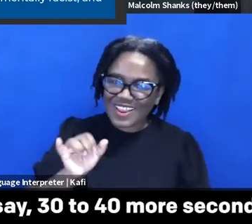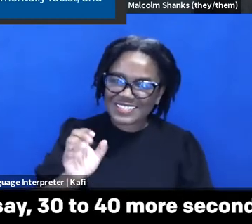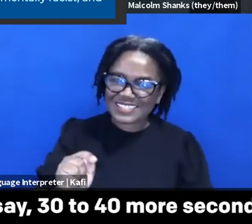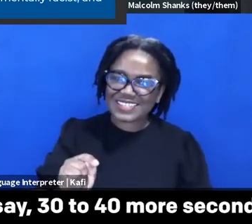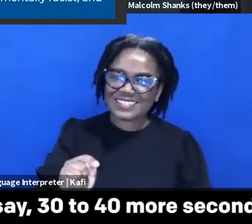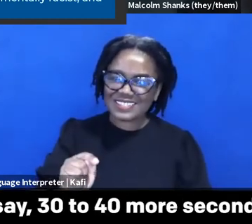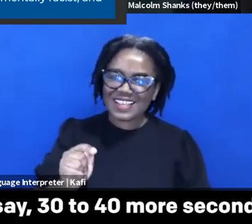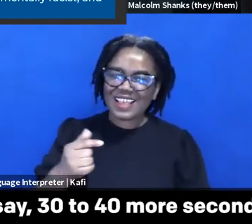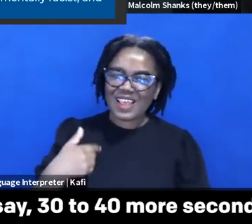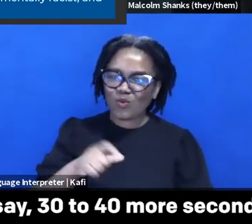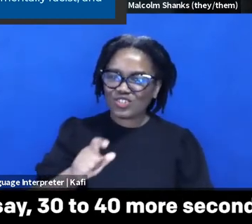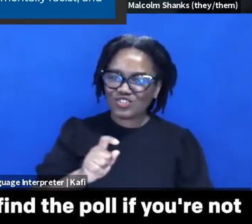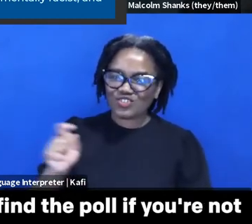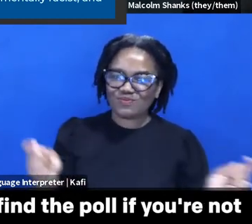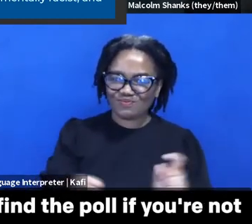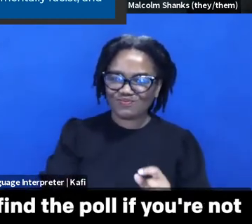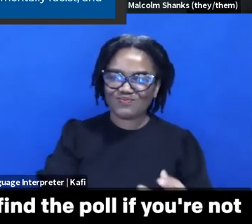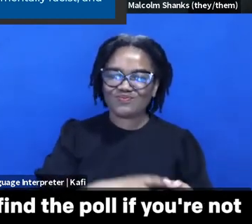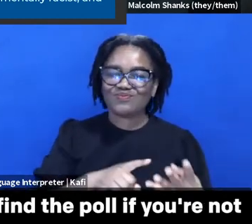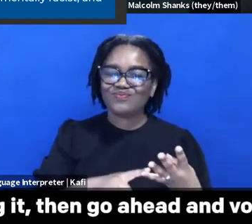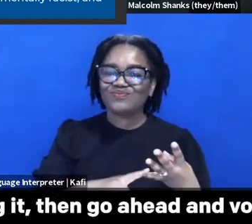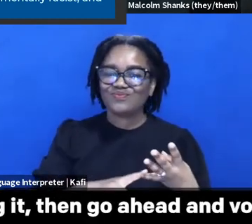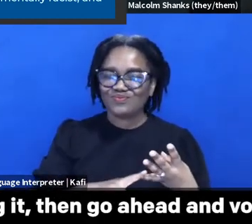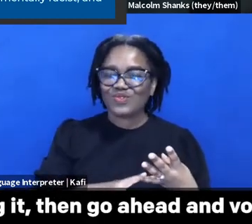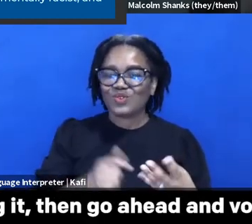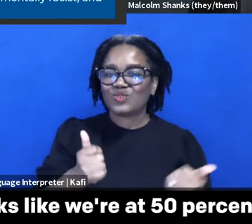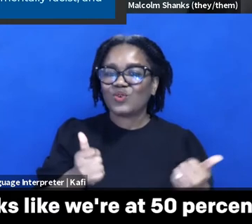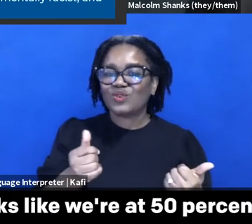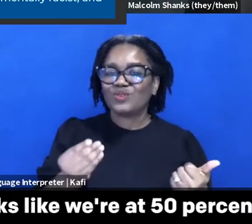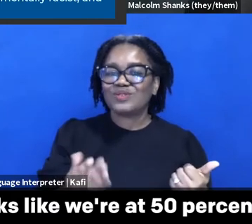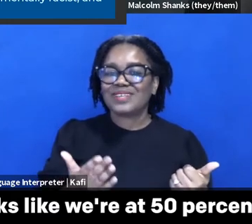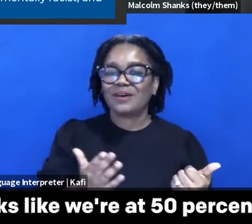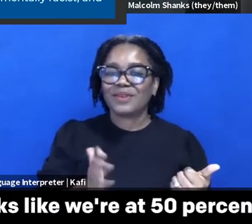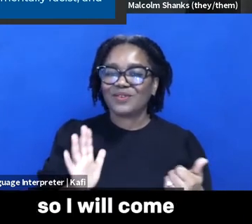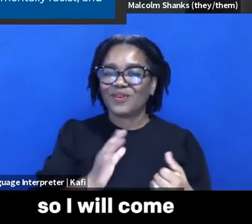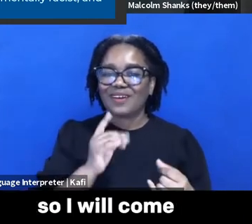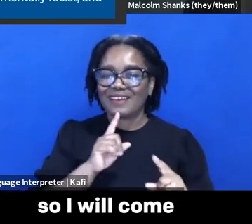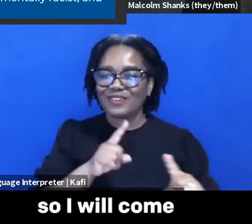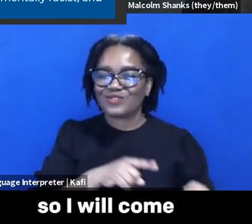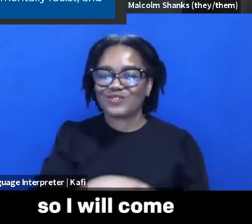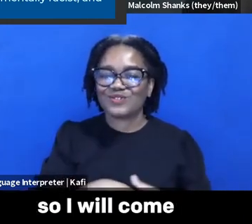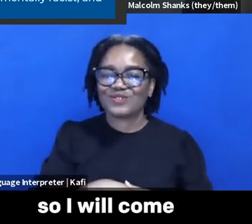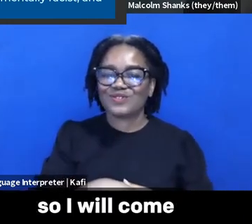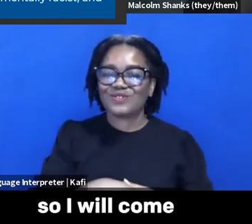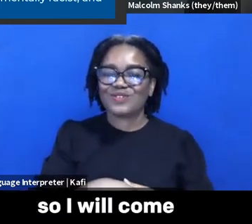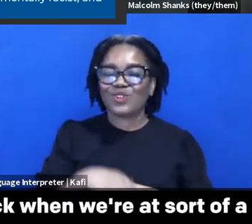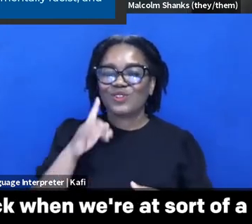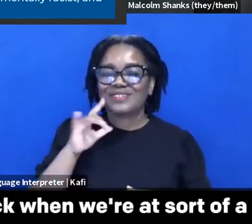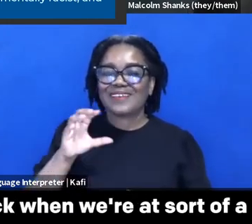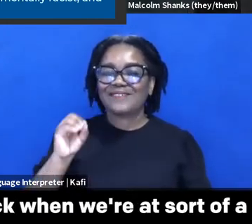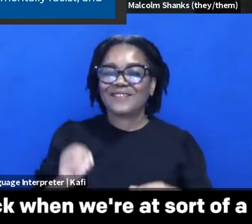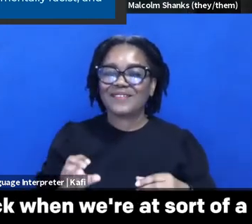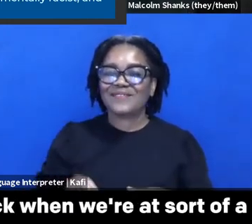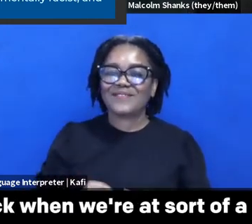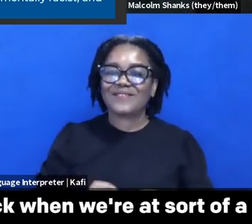take, let's say 30 to 40 more seconds to find the poll. If you're not finding it, and go ahead and vote. It looks like we're at 50%. So